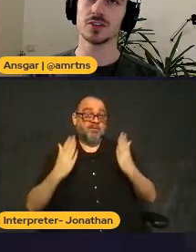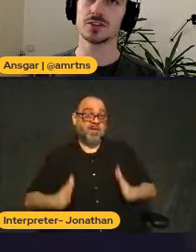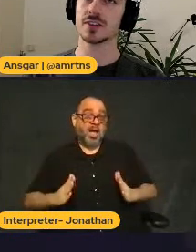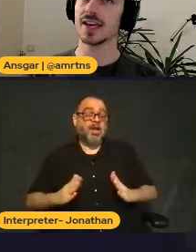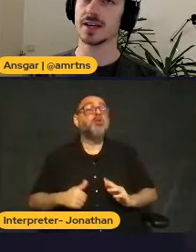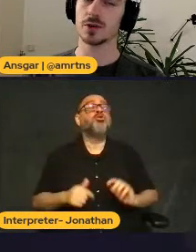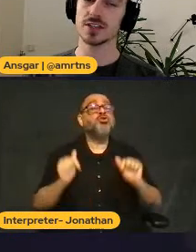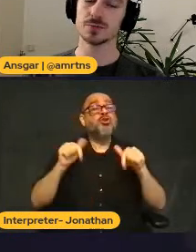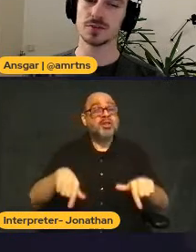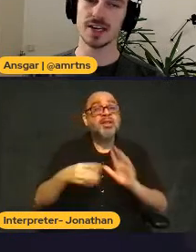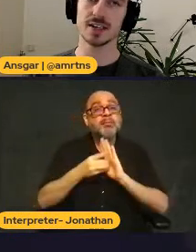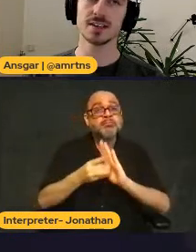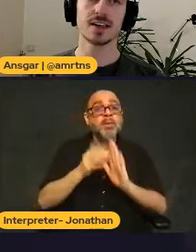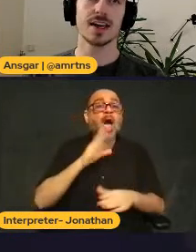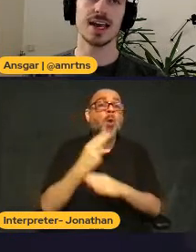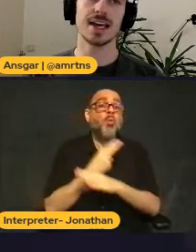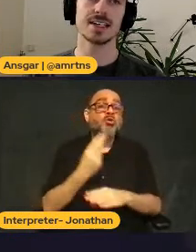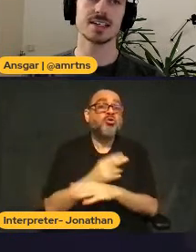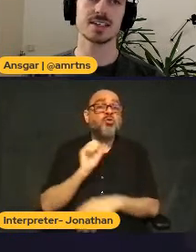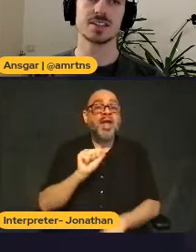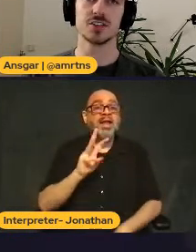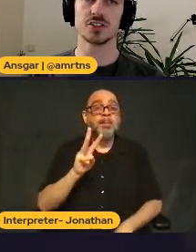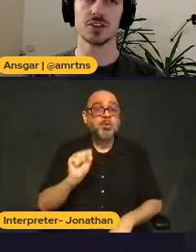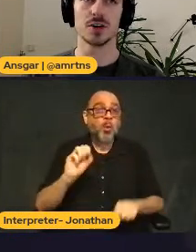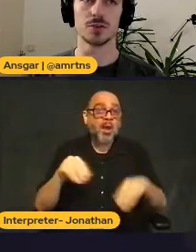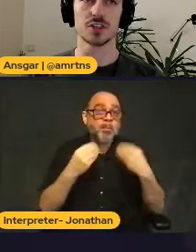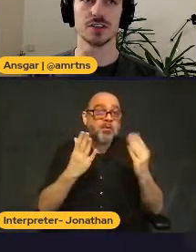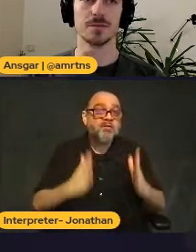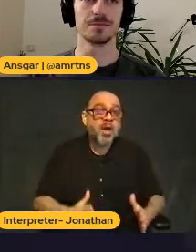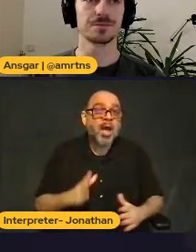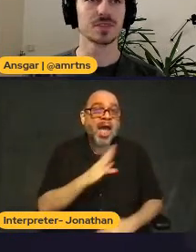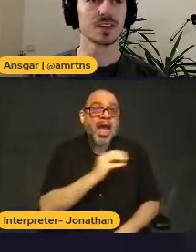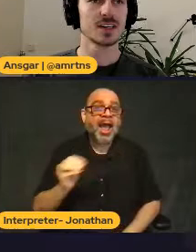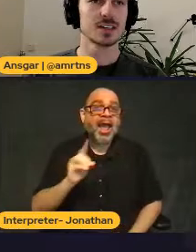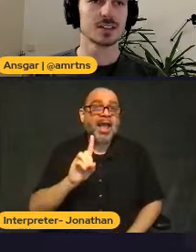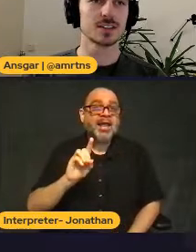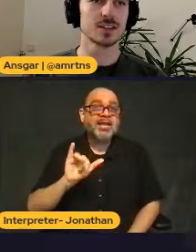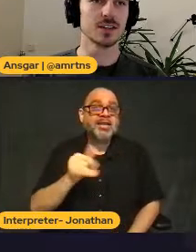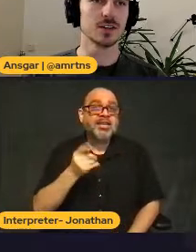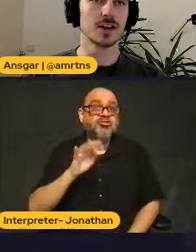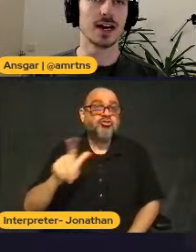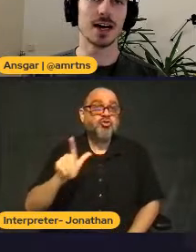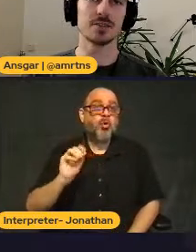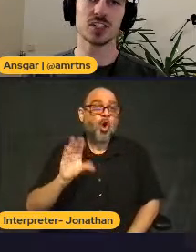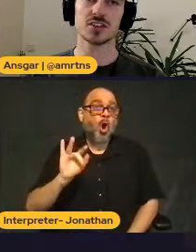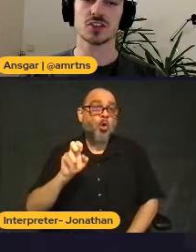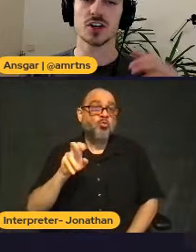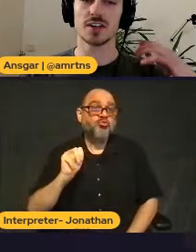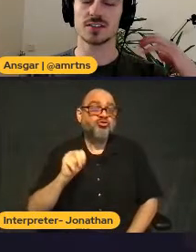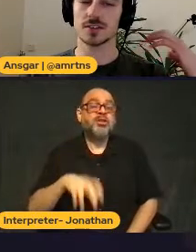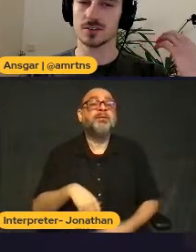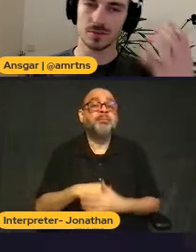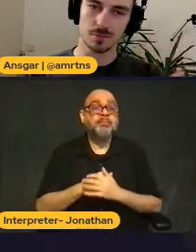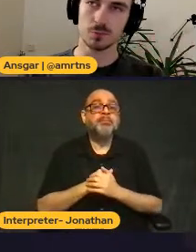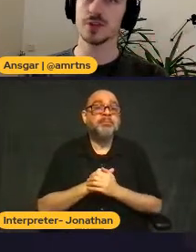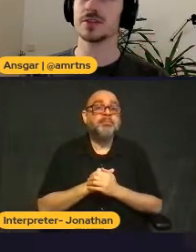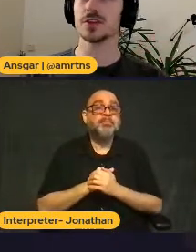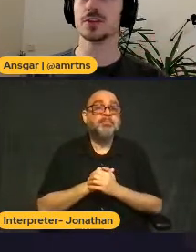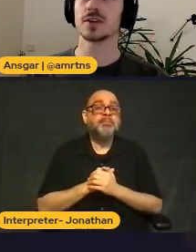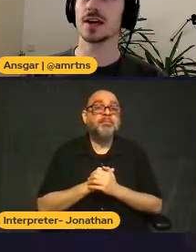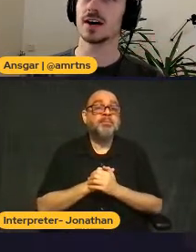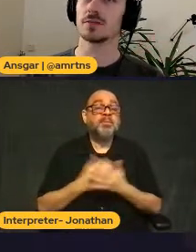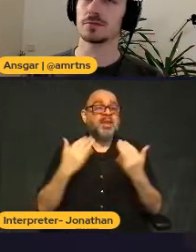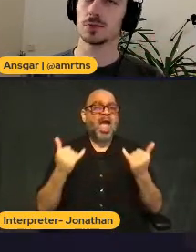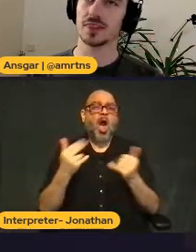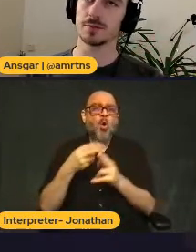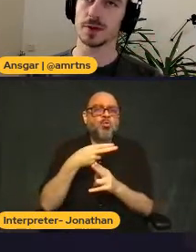going to use the AWS provider and DigitalOcean. So just a short